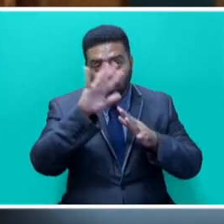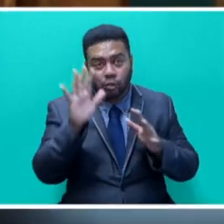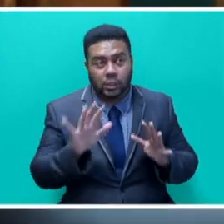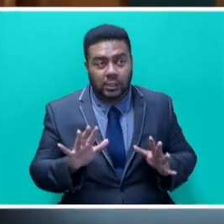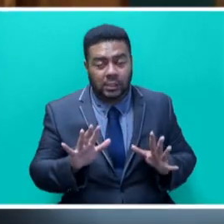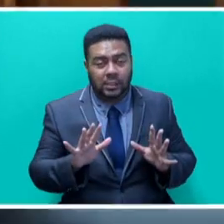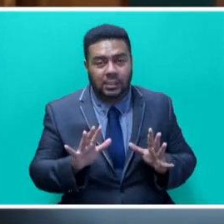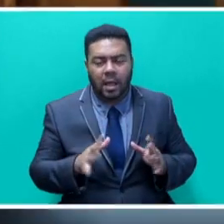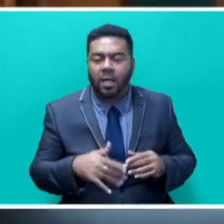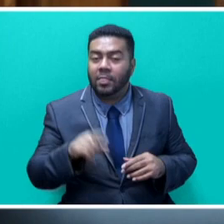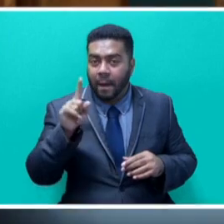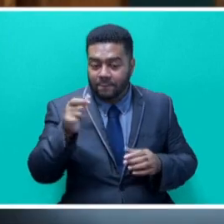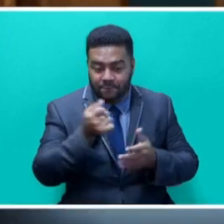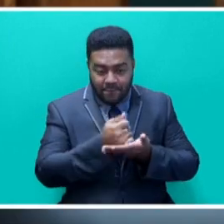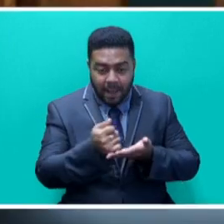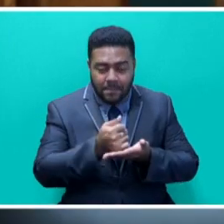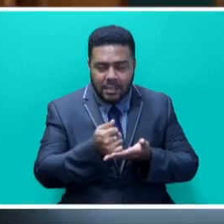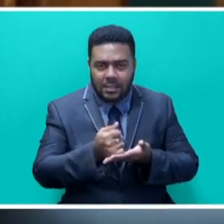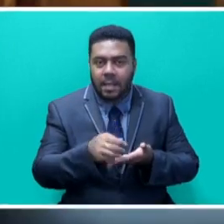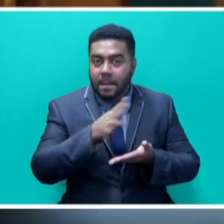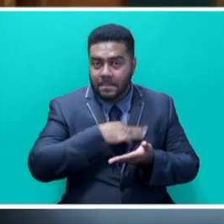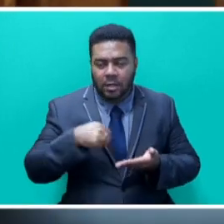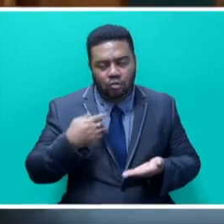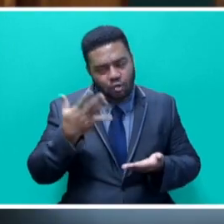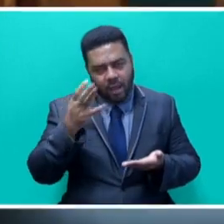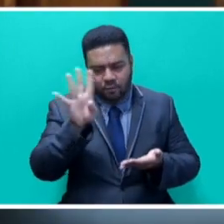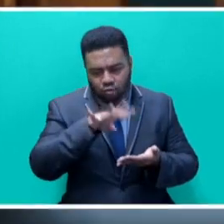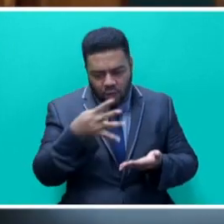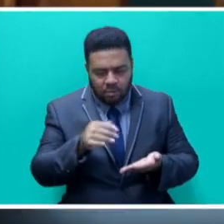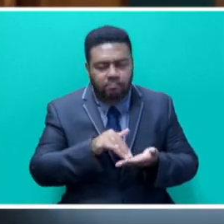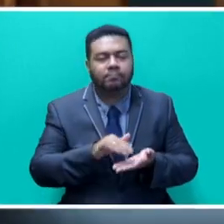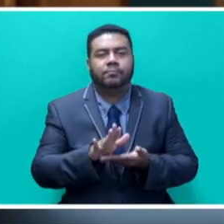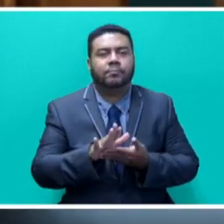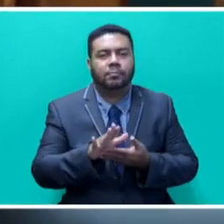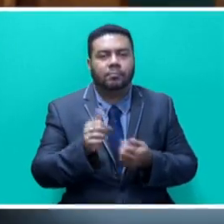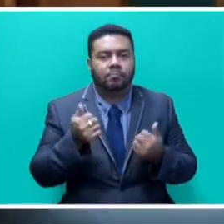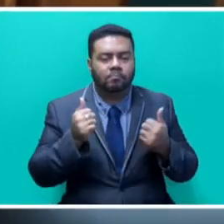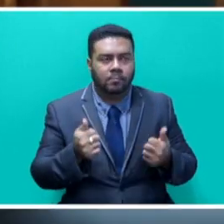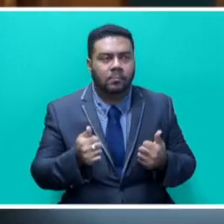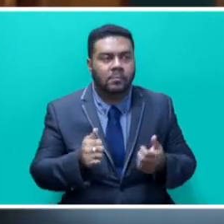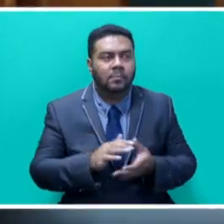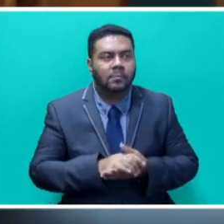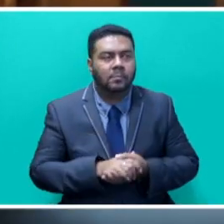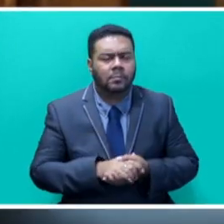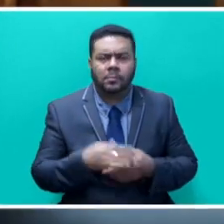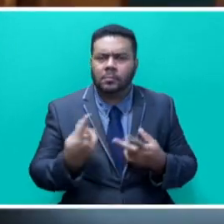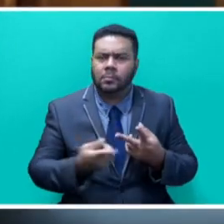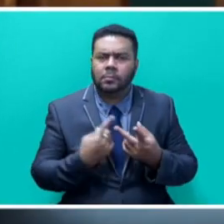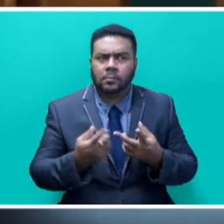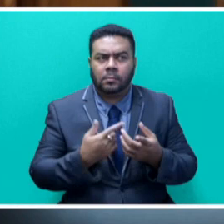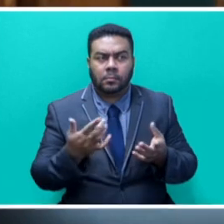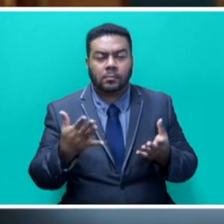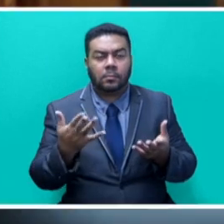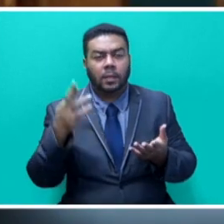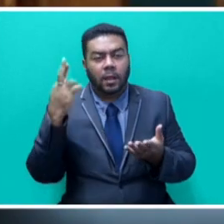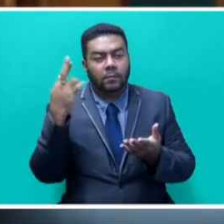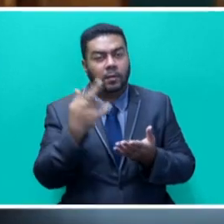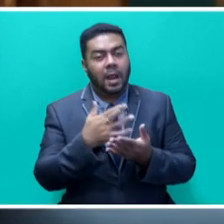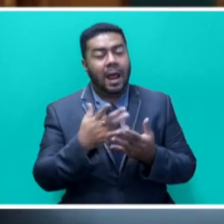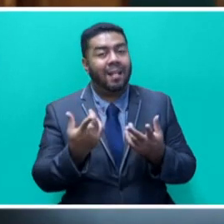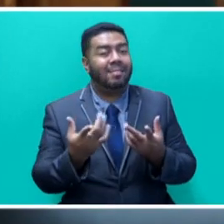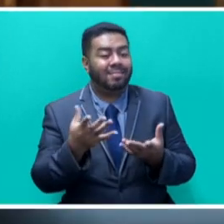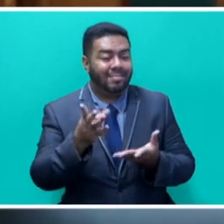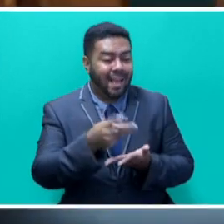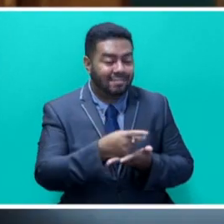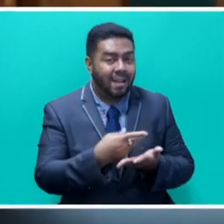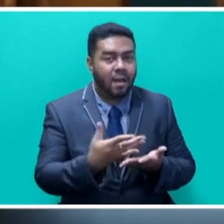has validated. The remaining 1.2 million trees constitute raw data that is currently being validated, and the figure will